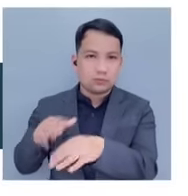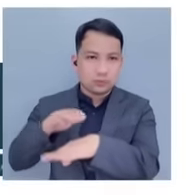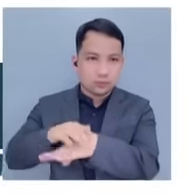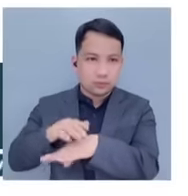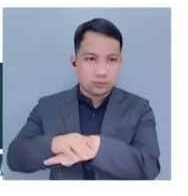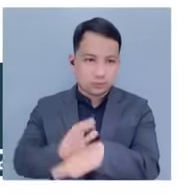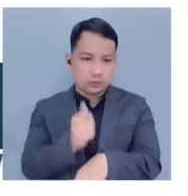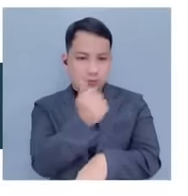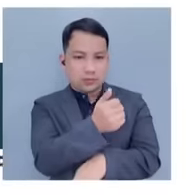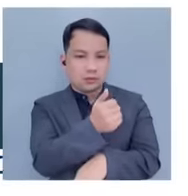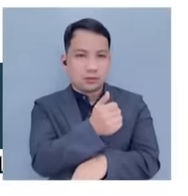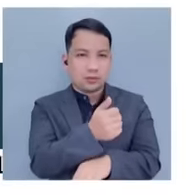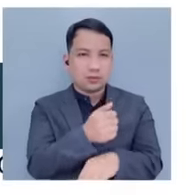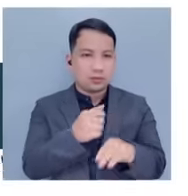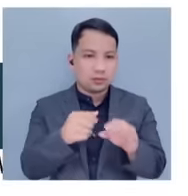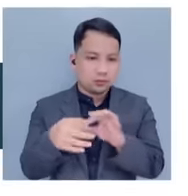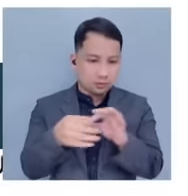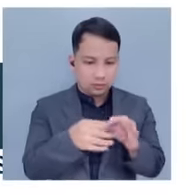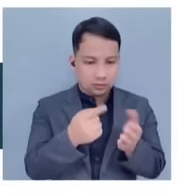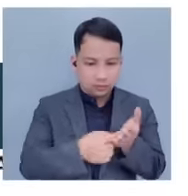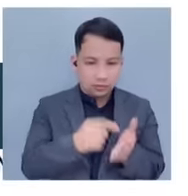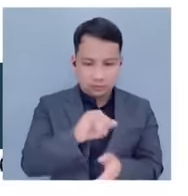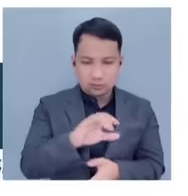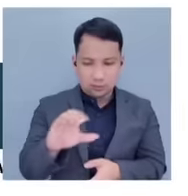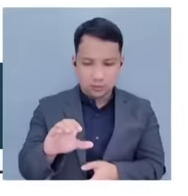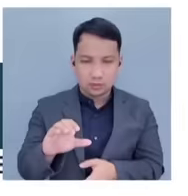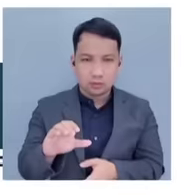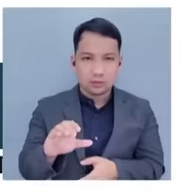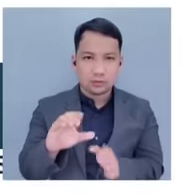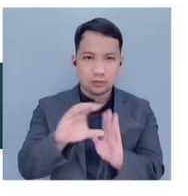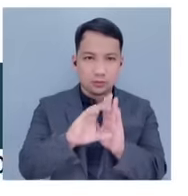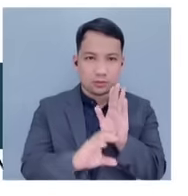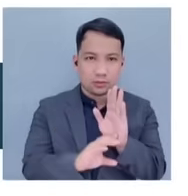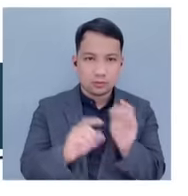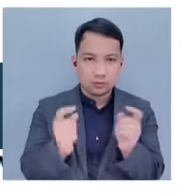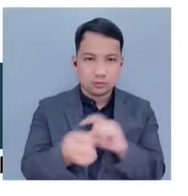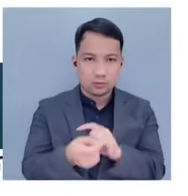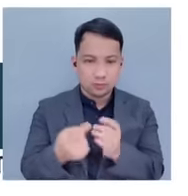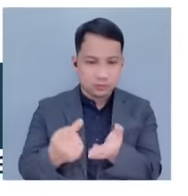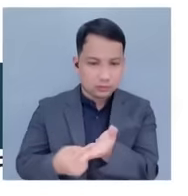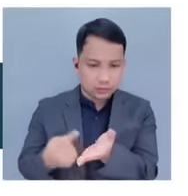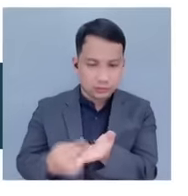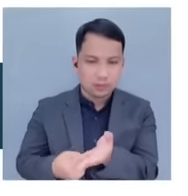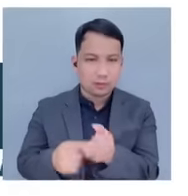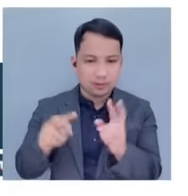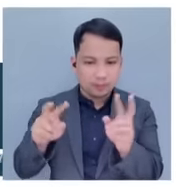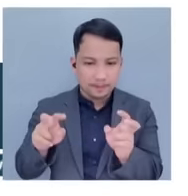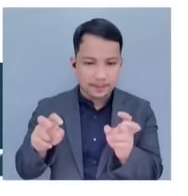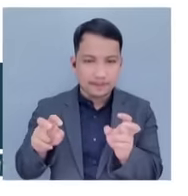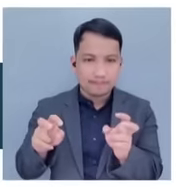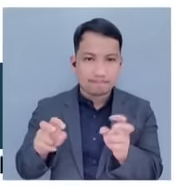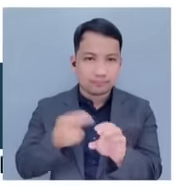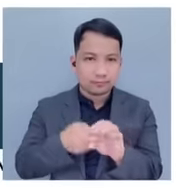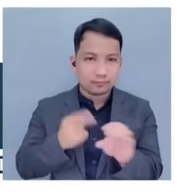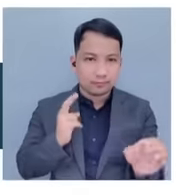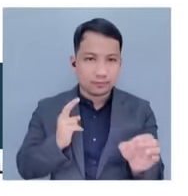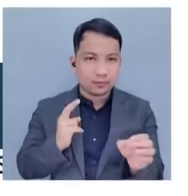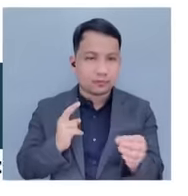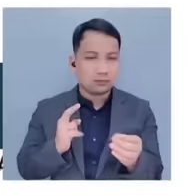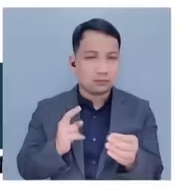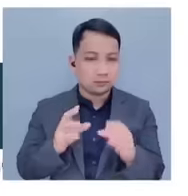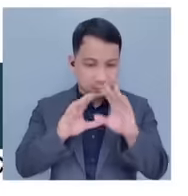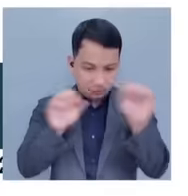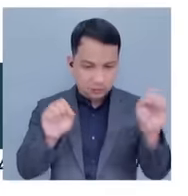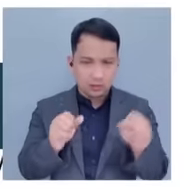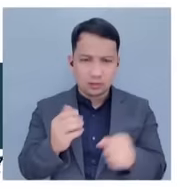about the ICC. They talked mm-hmm. about charter change. Mm-hmm. They talked about a resignation of the mm-hmm. president. But what